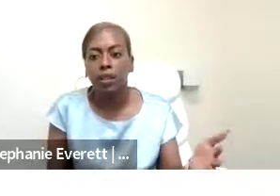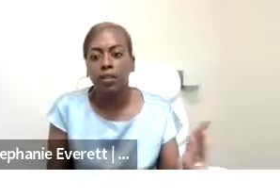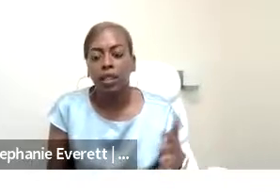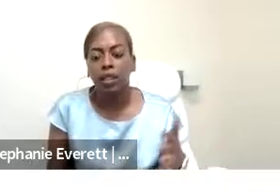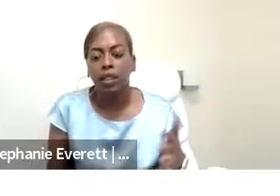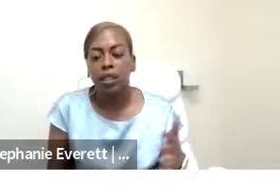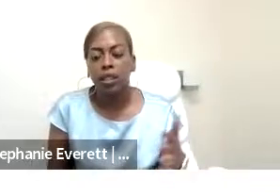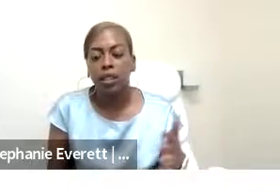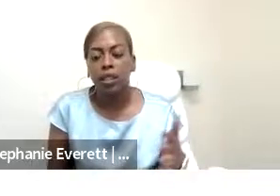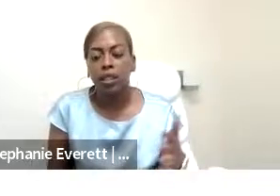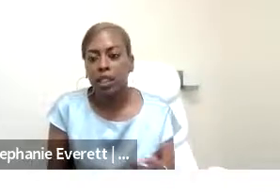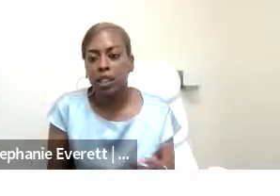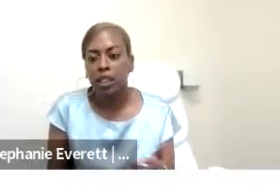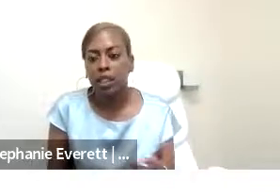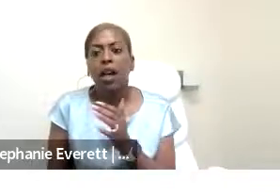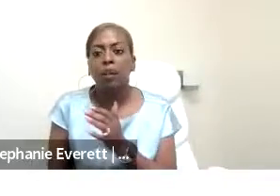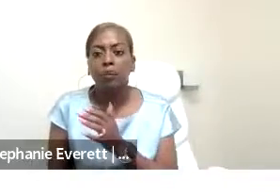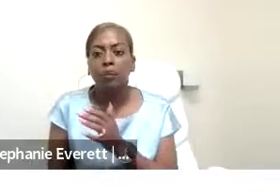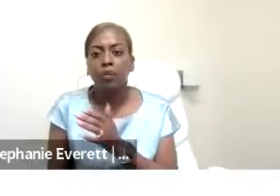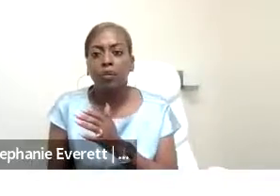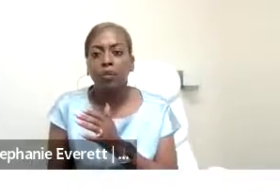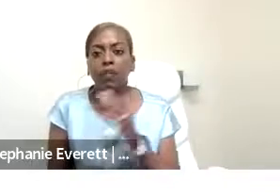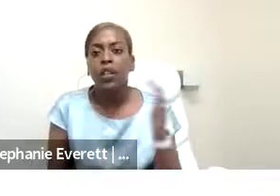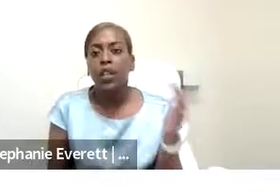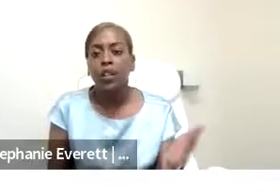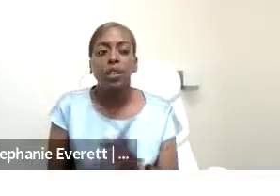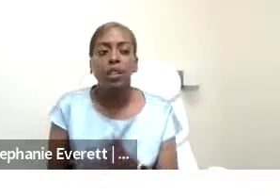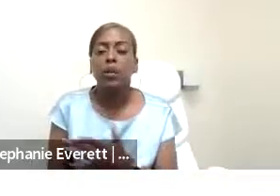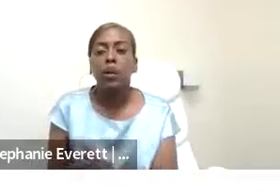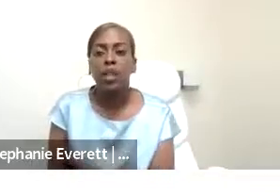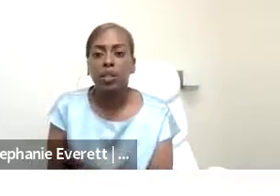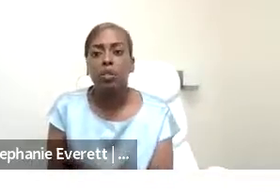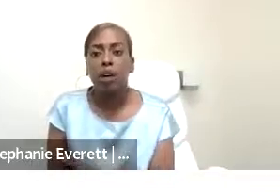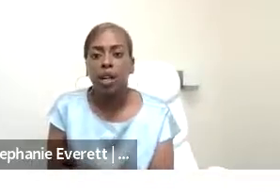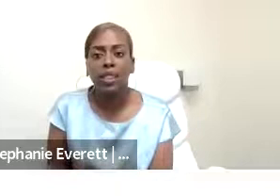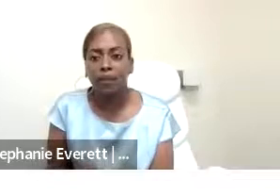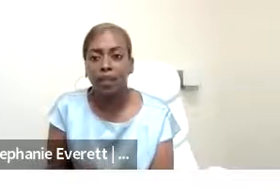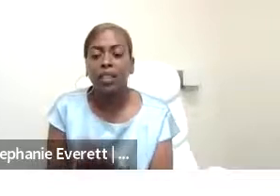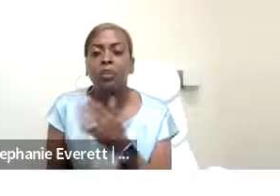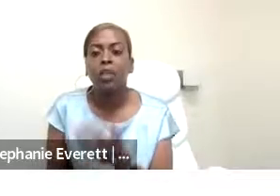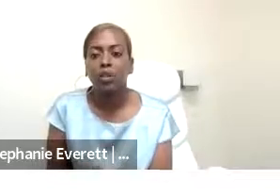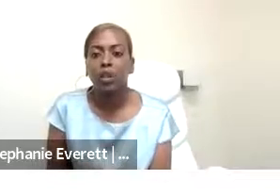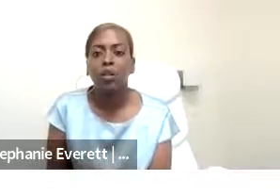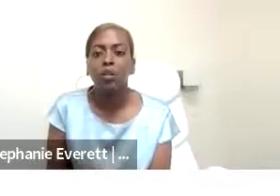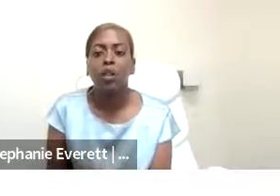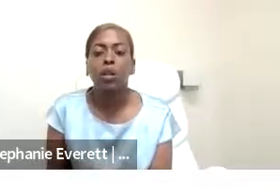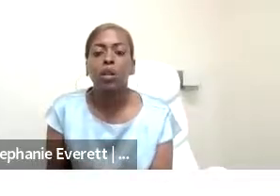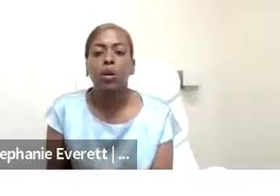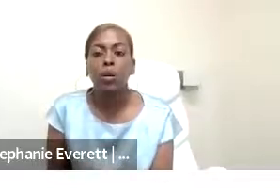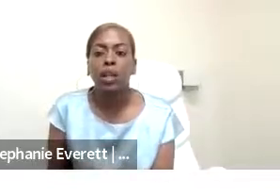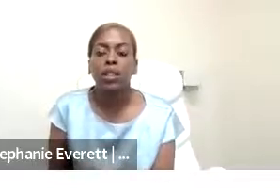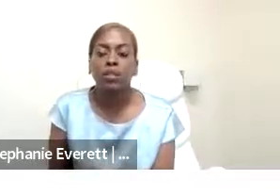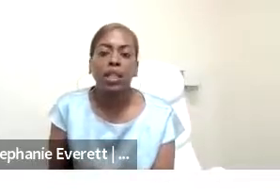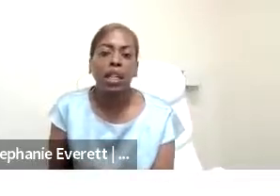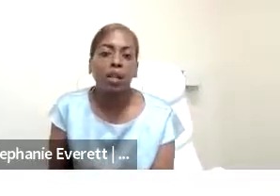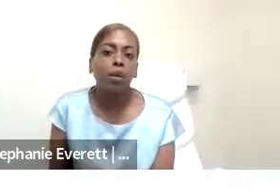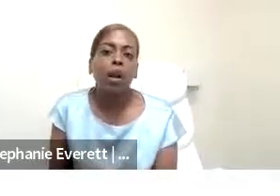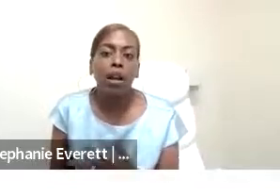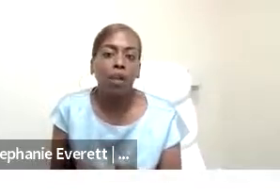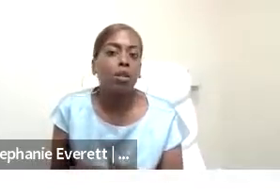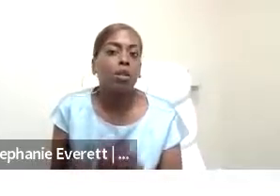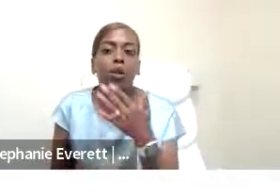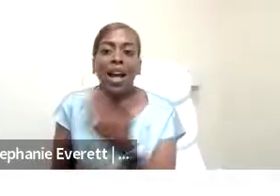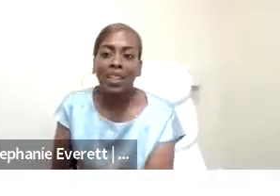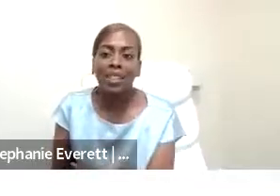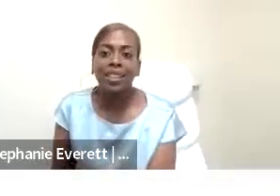Boston Transportation, and figuring out different ways to park safely to make sure those who are differently abled